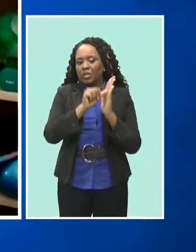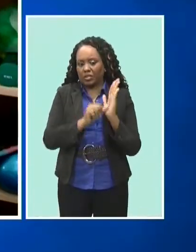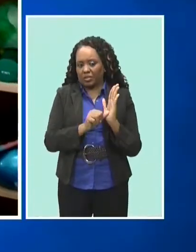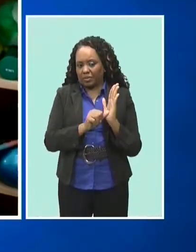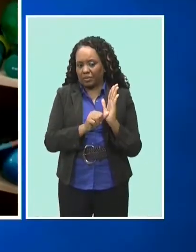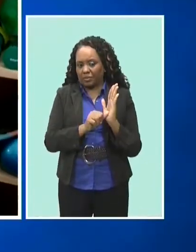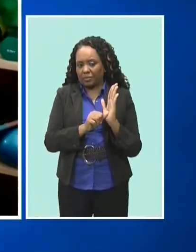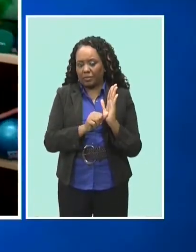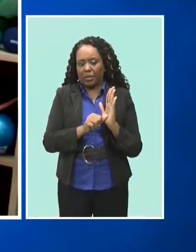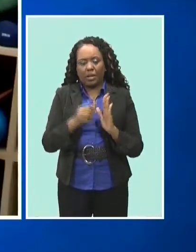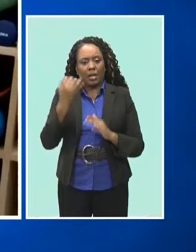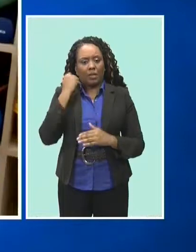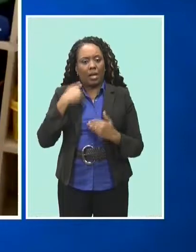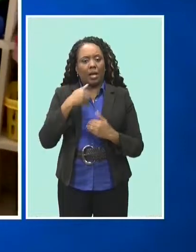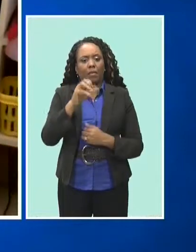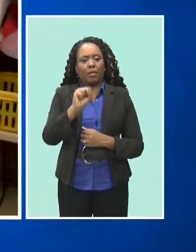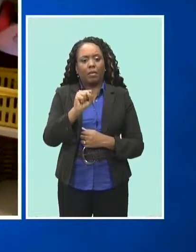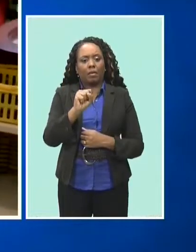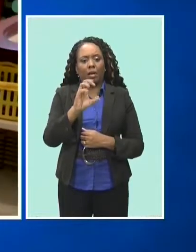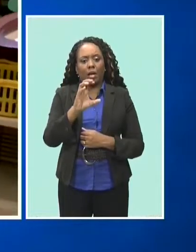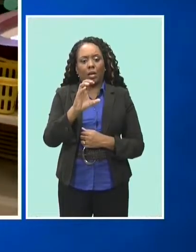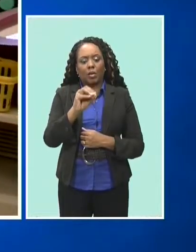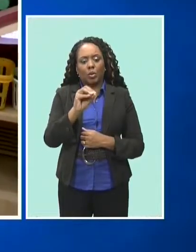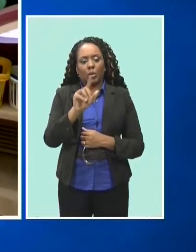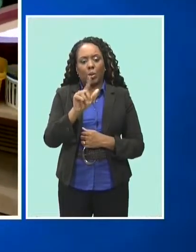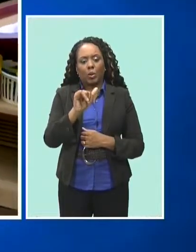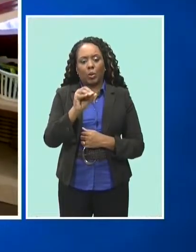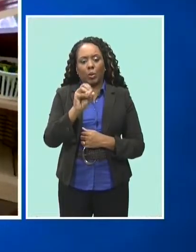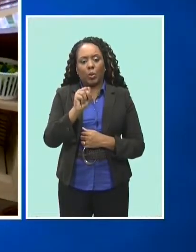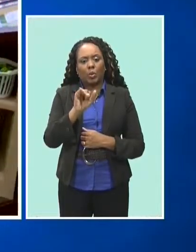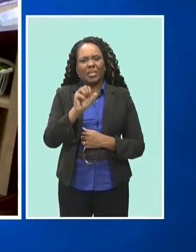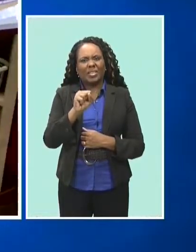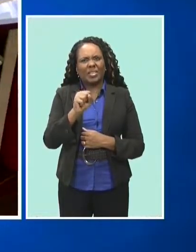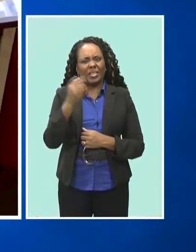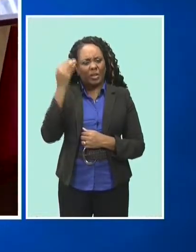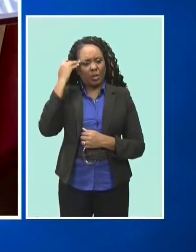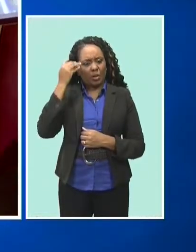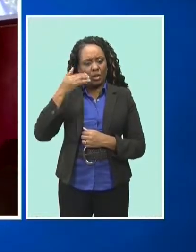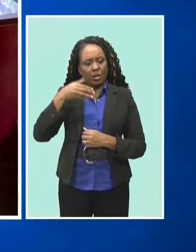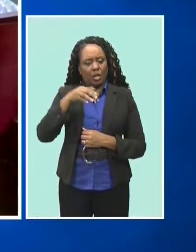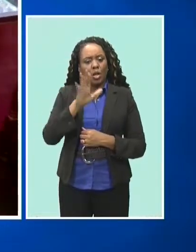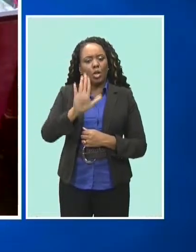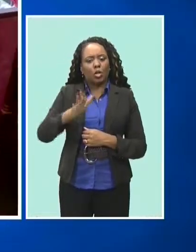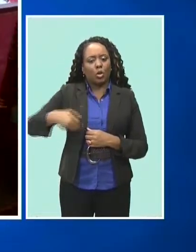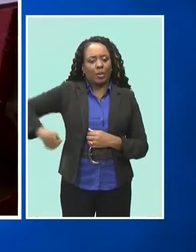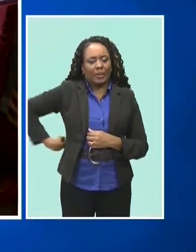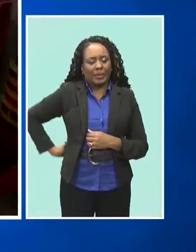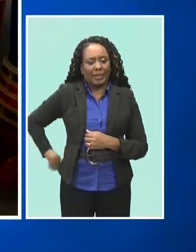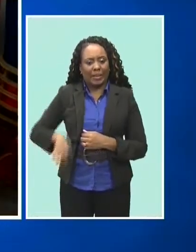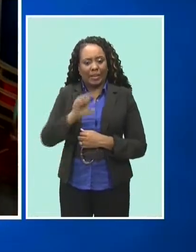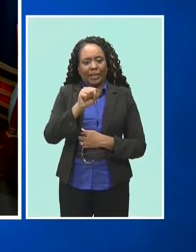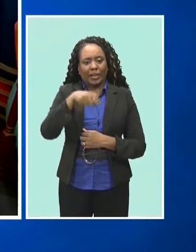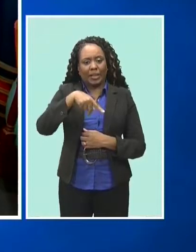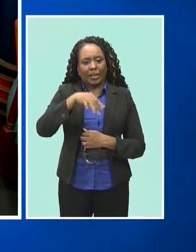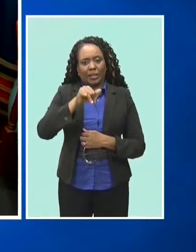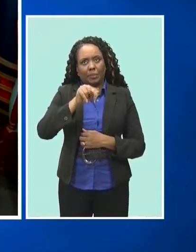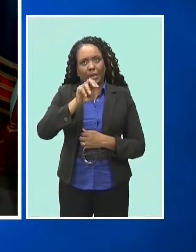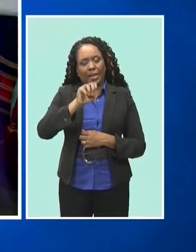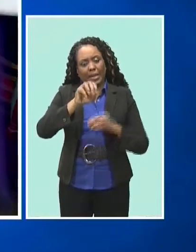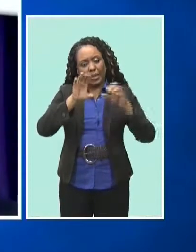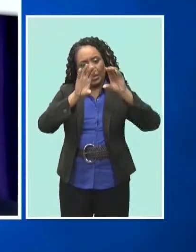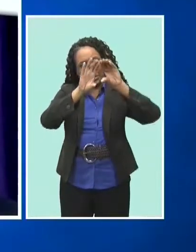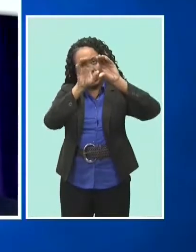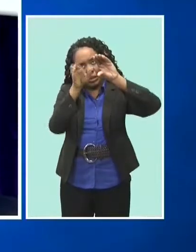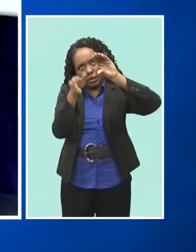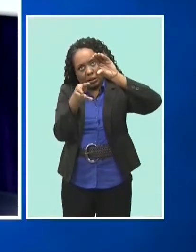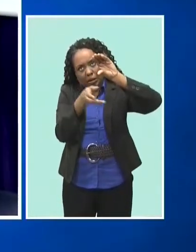for scoliosis treatment. She specializes in two specific forms of spinal deformities. So scoliosis